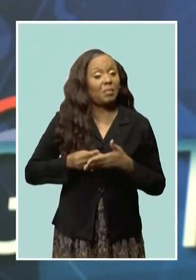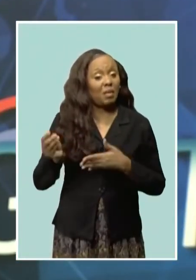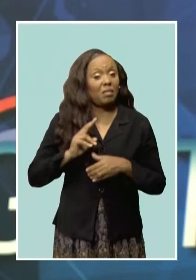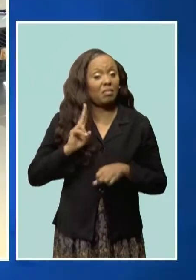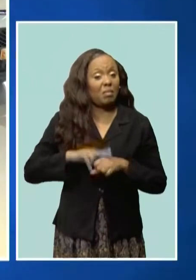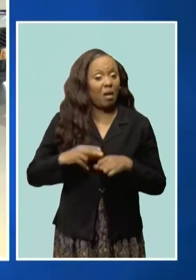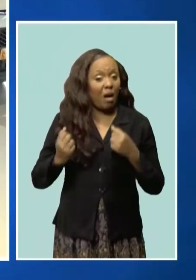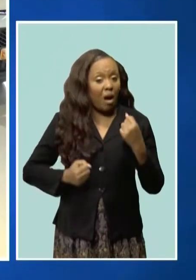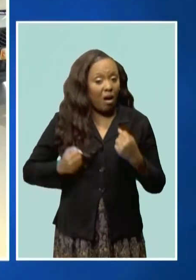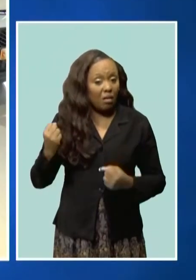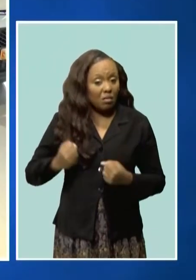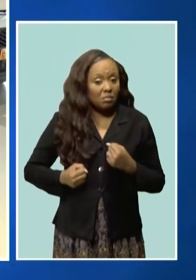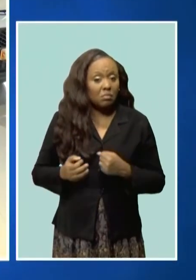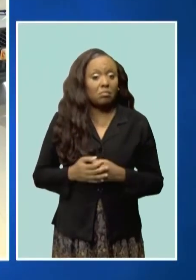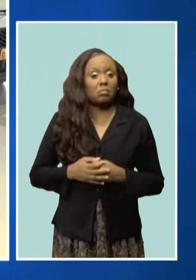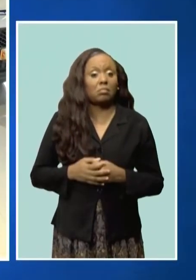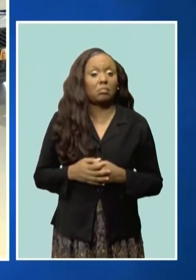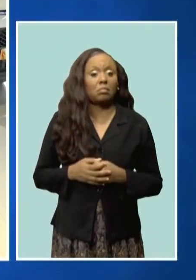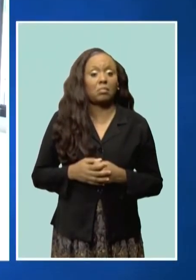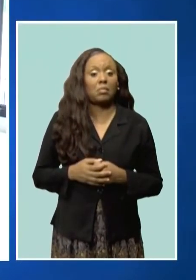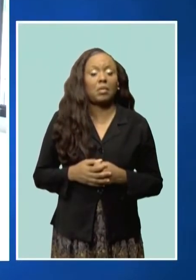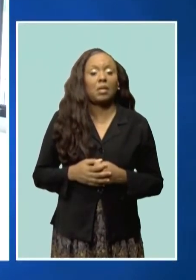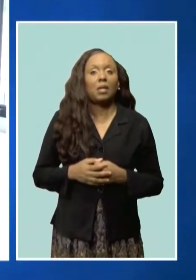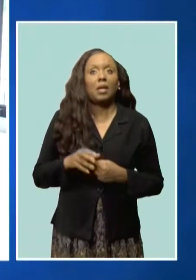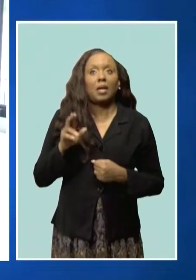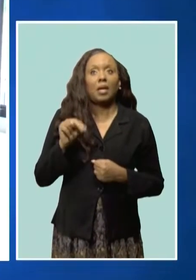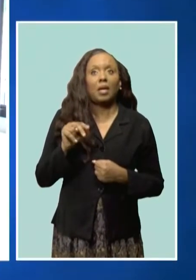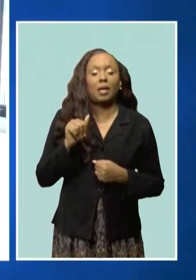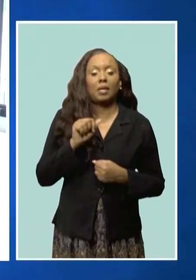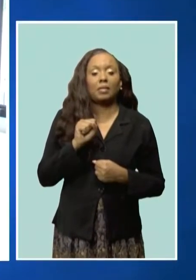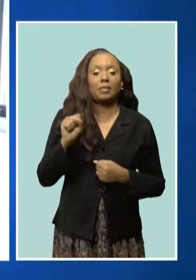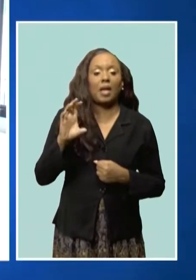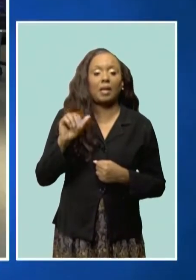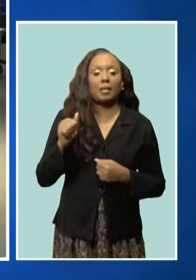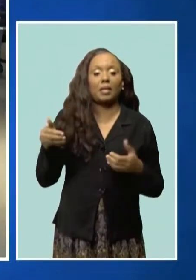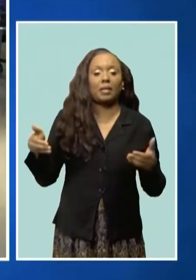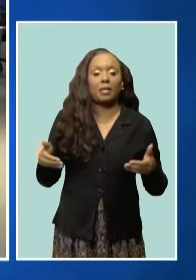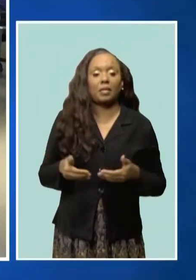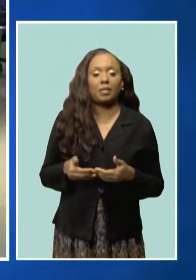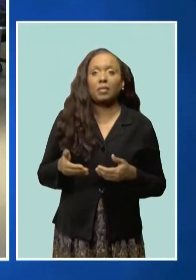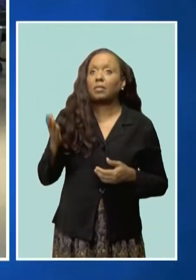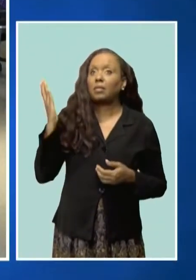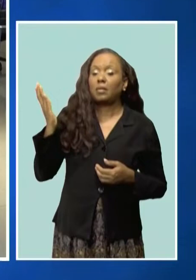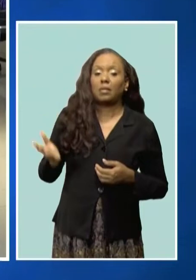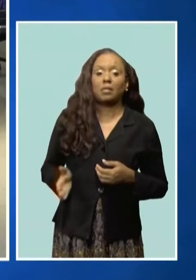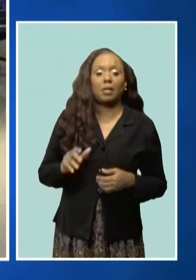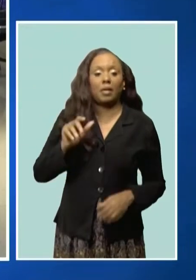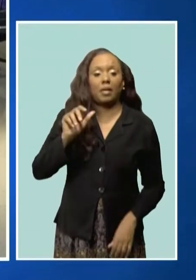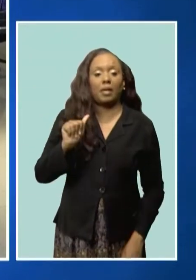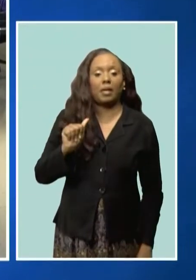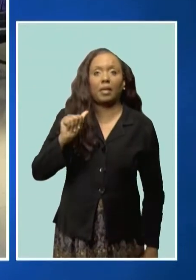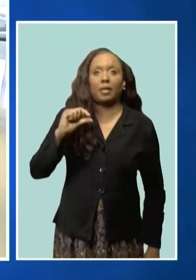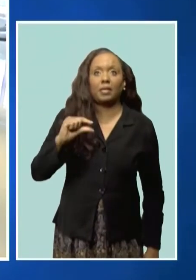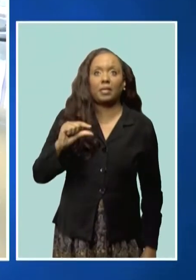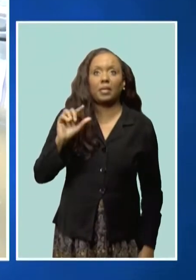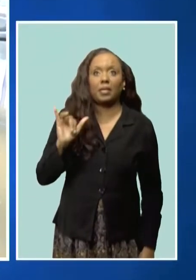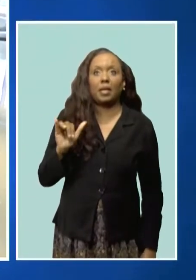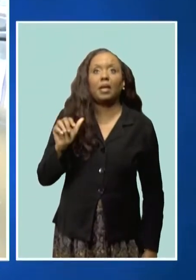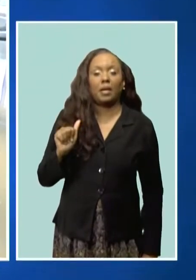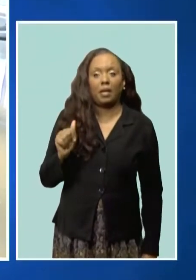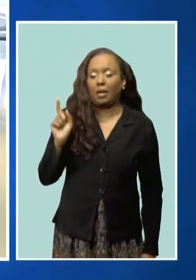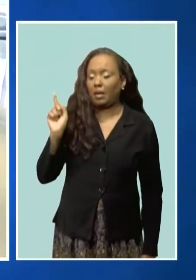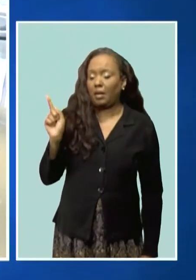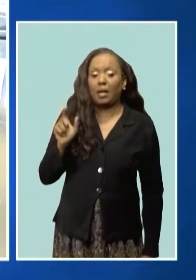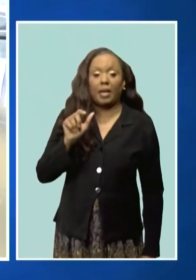and mindful of that, NASCO has introduced the all-new Agya. He is confident it will do well in the local